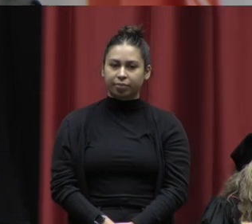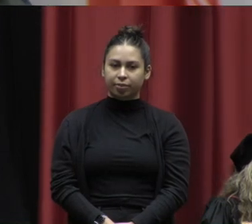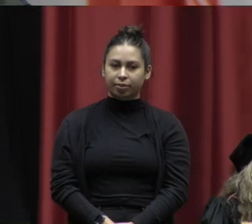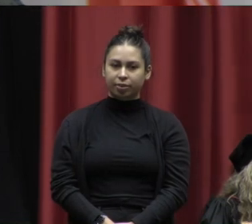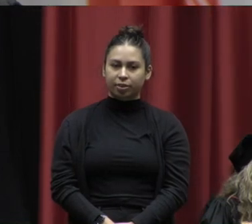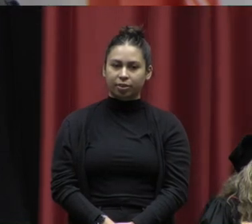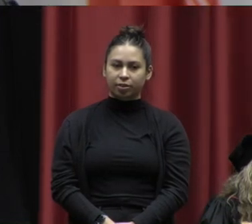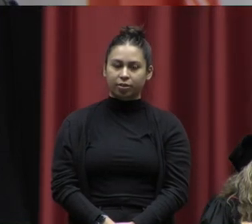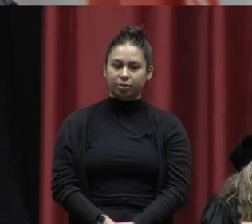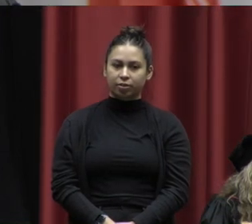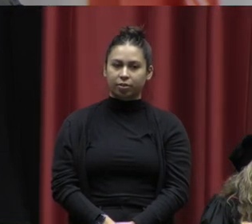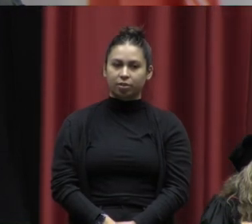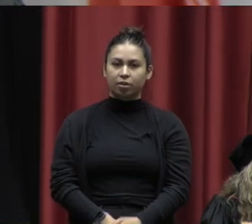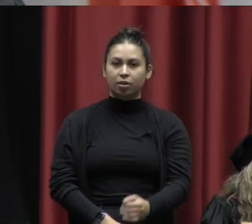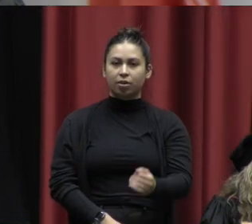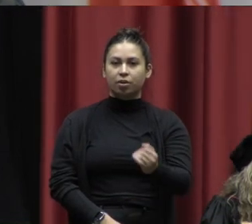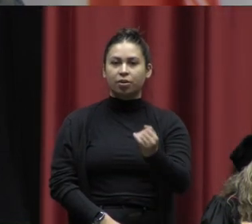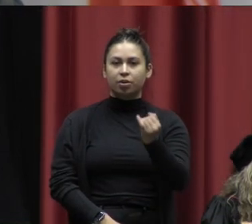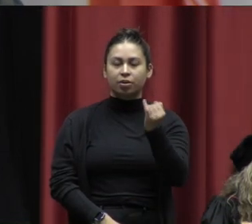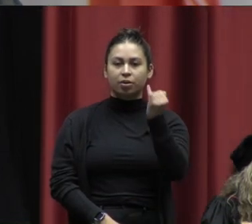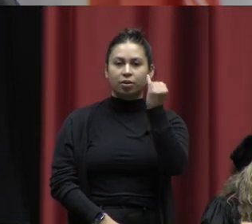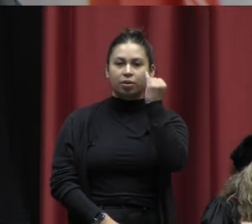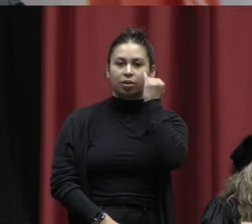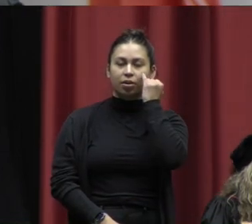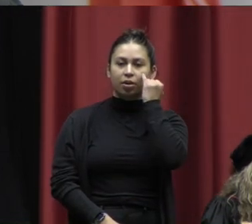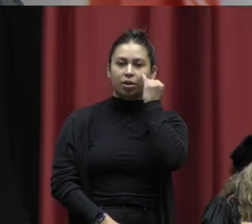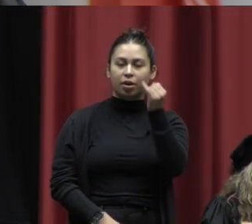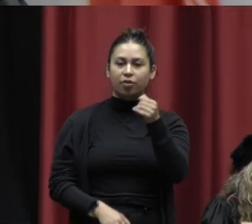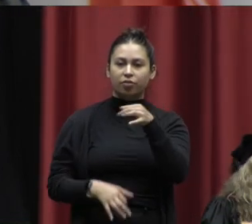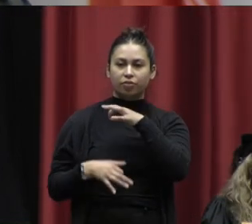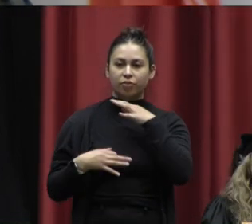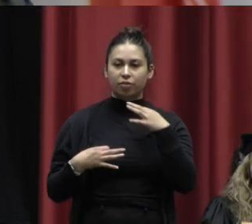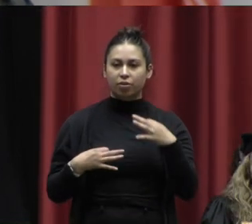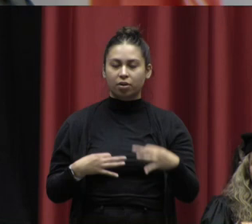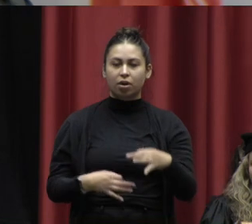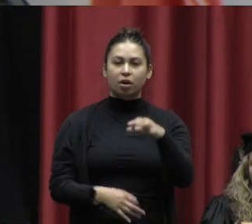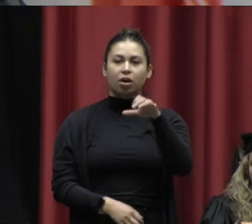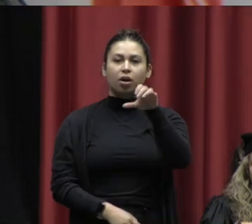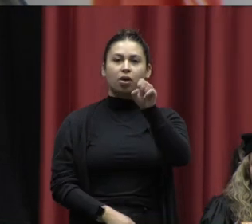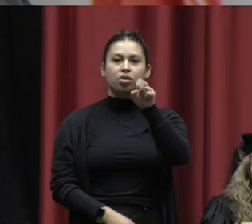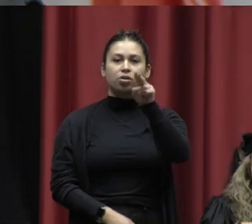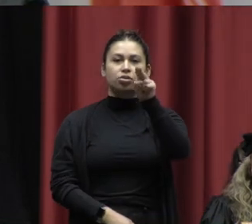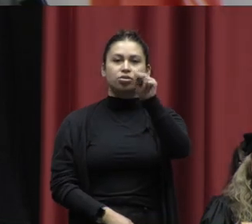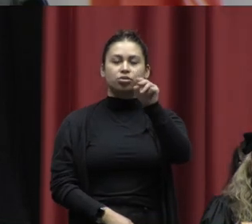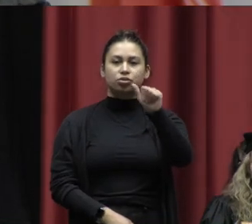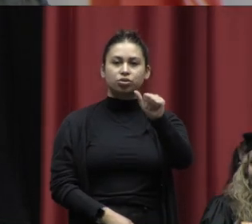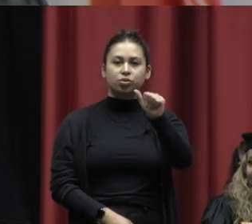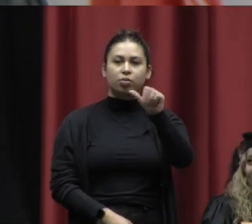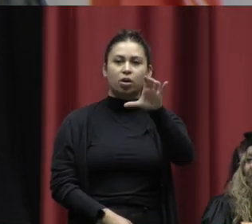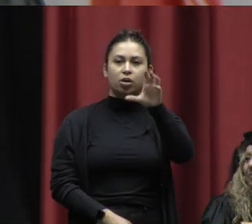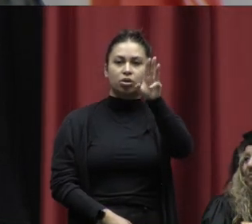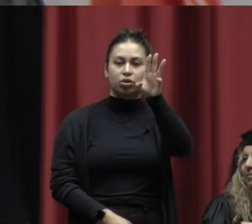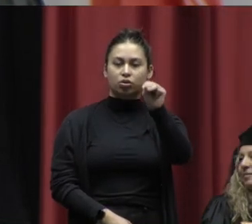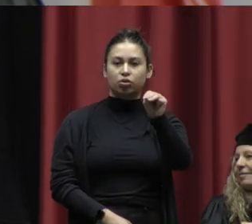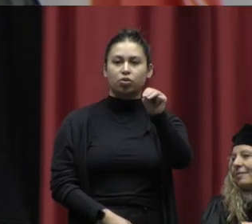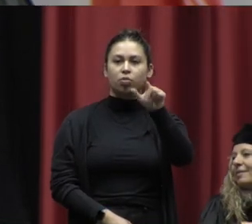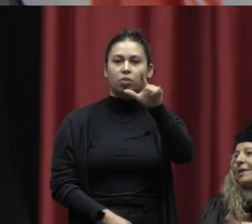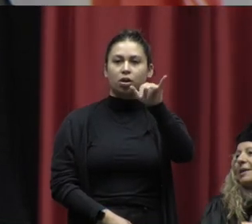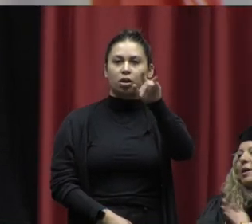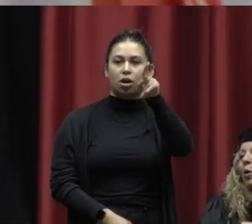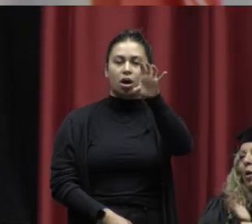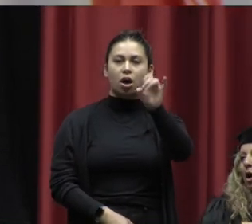And if you've earned the designation of summa cum laude, will you please